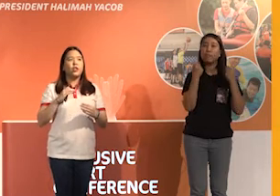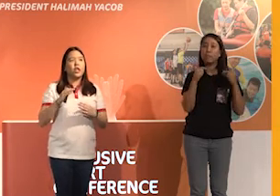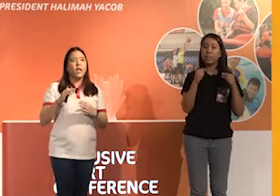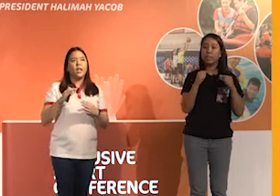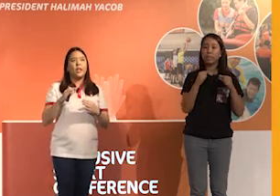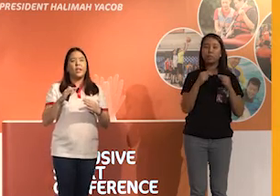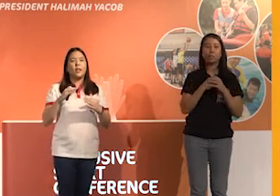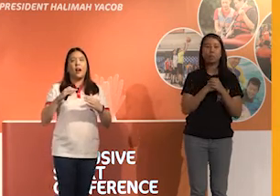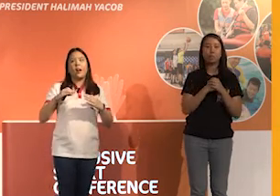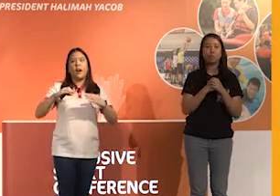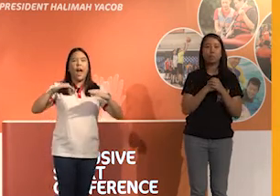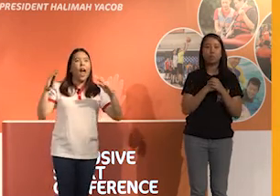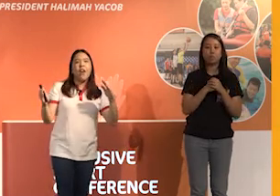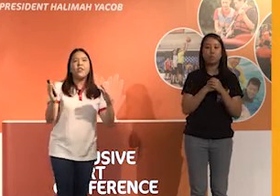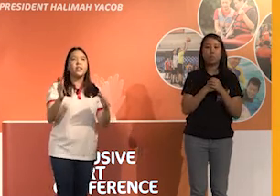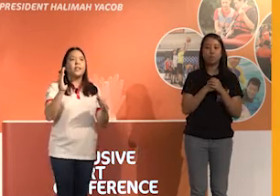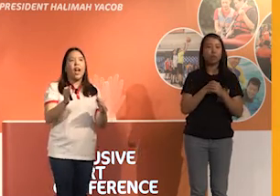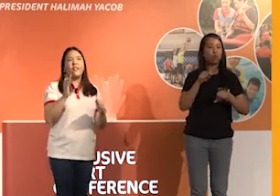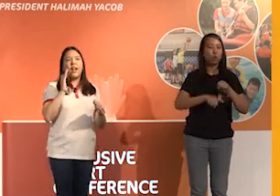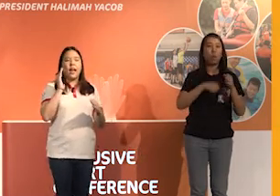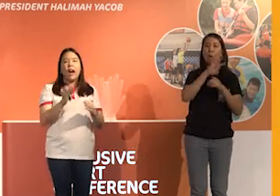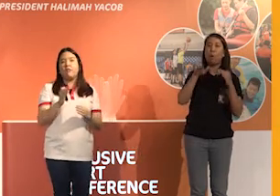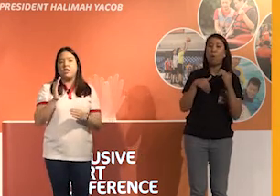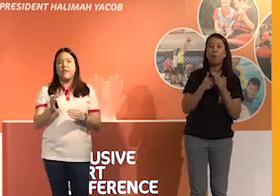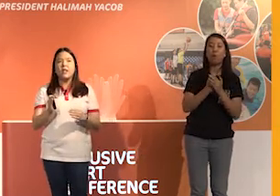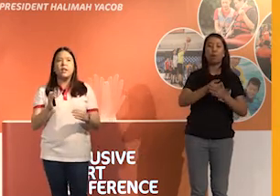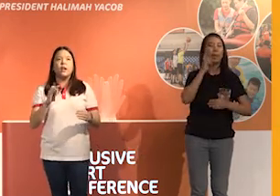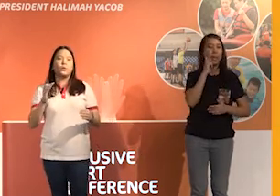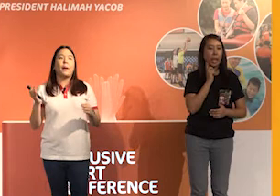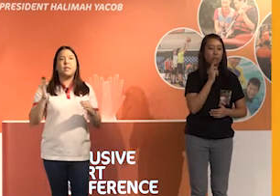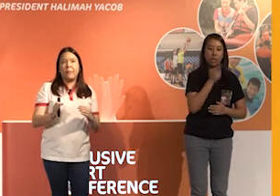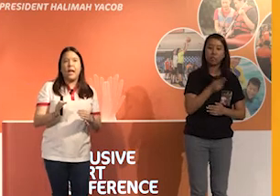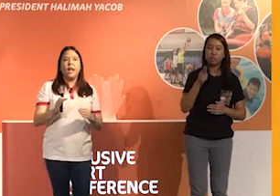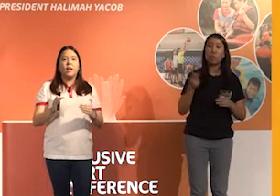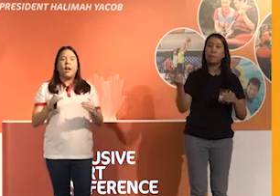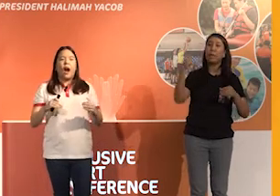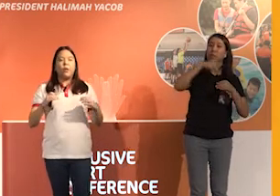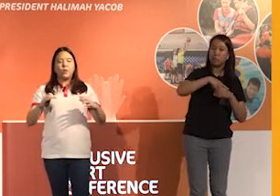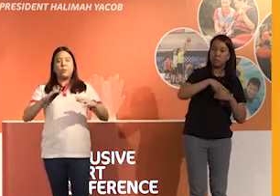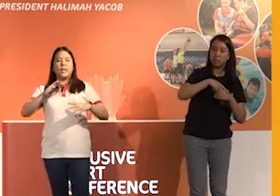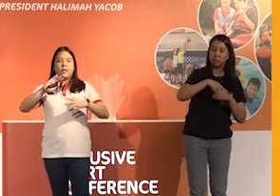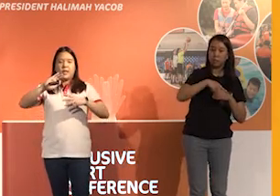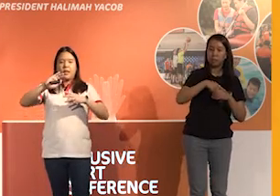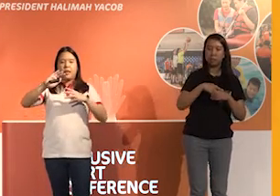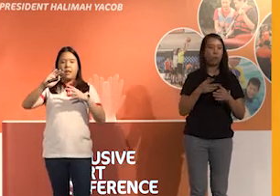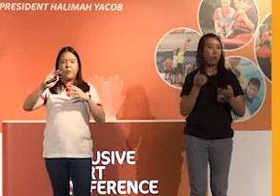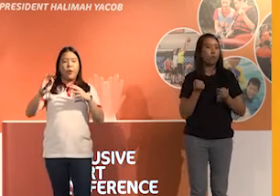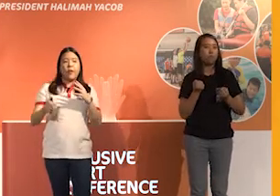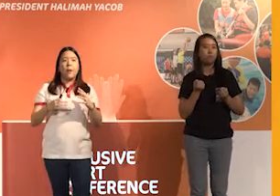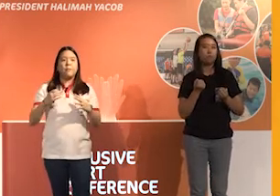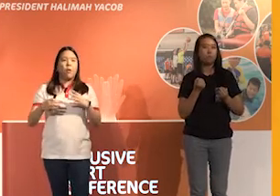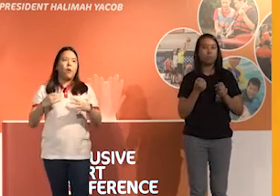You make sure every dance and heart of Jerry to participate. I want to make